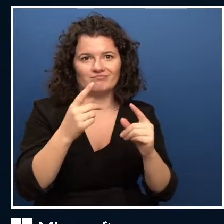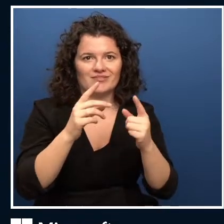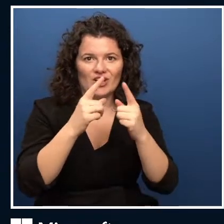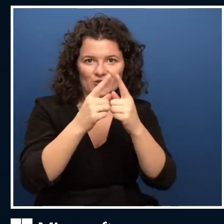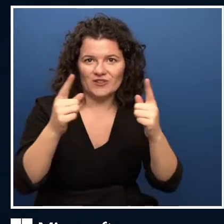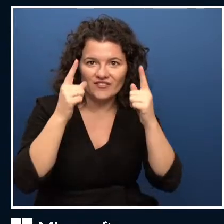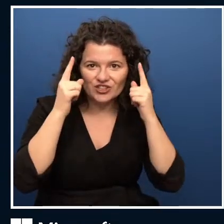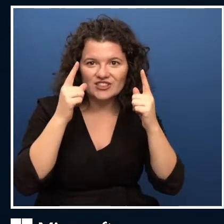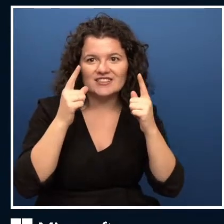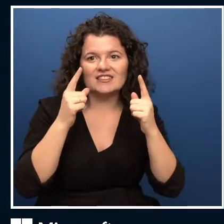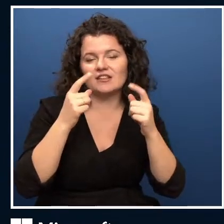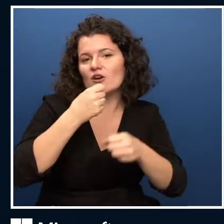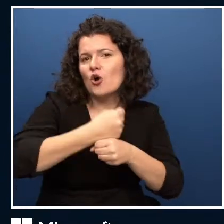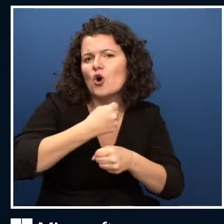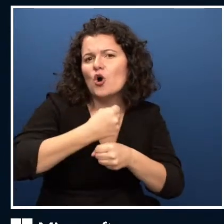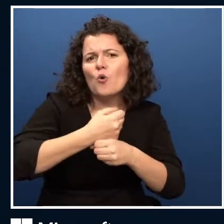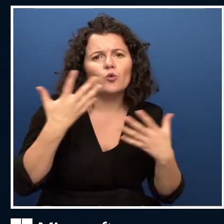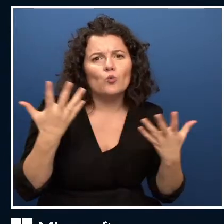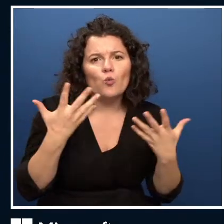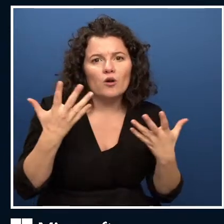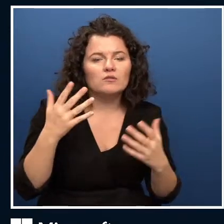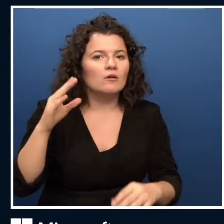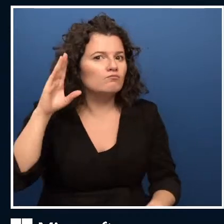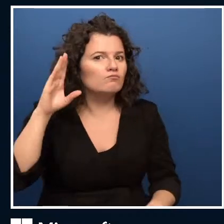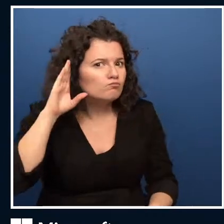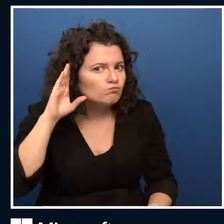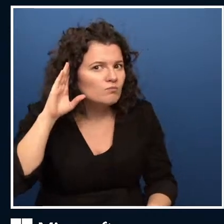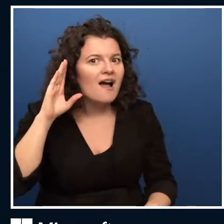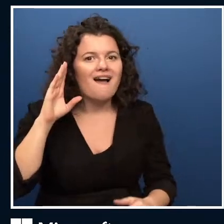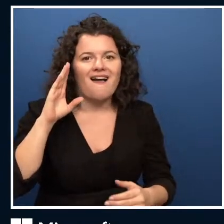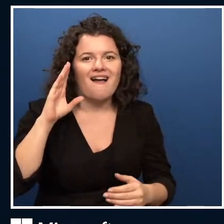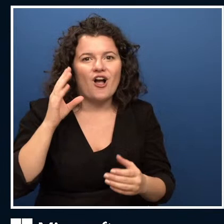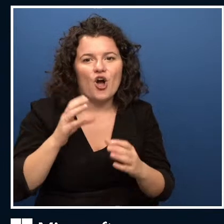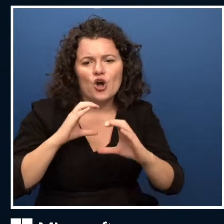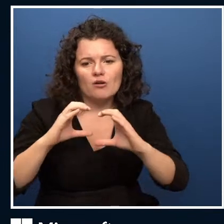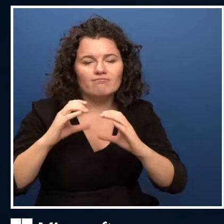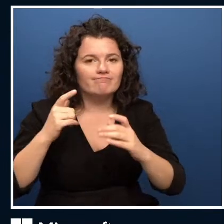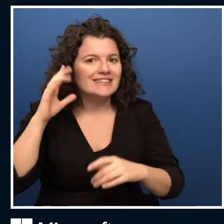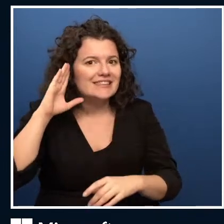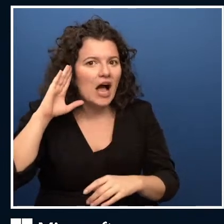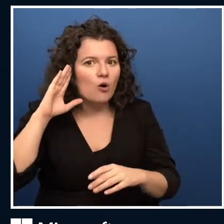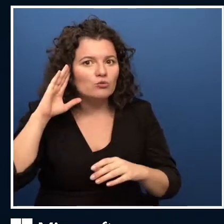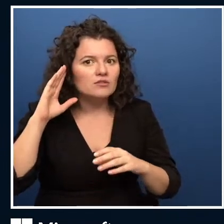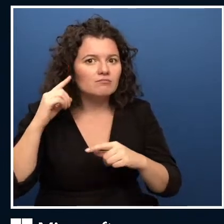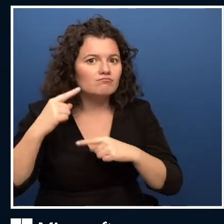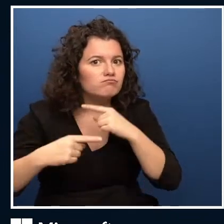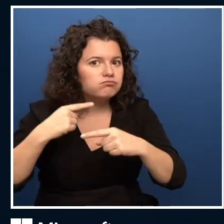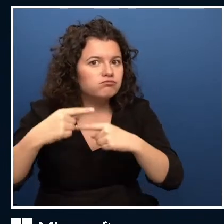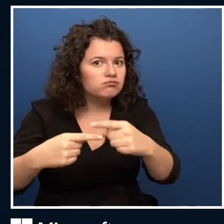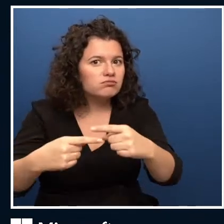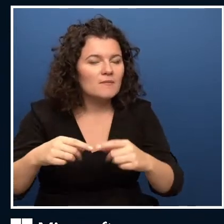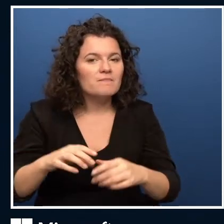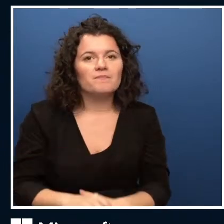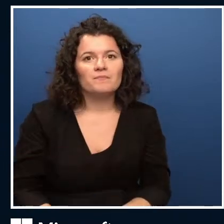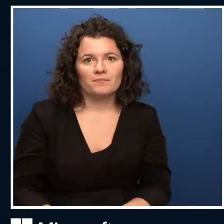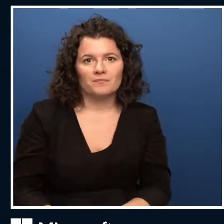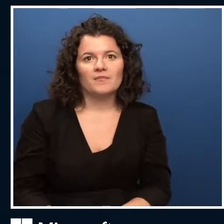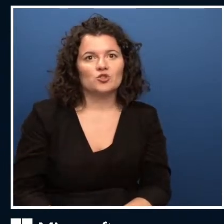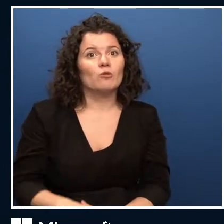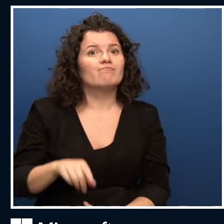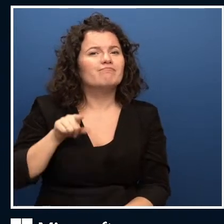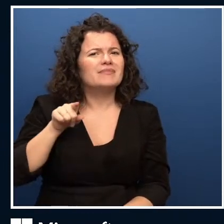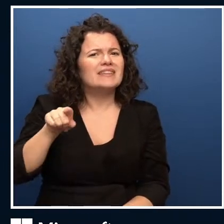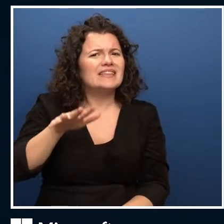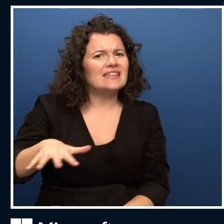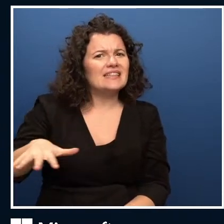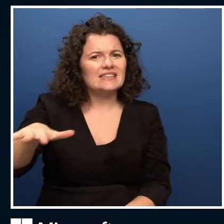And yeah, so today I'll be talking about the rather less explored field, at least according to